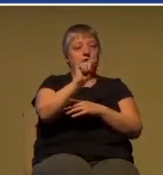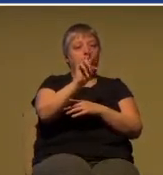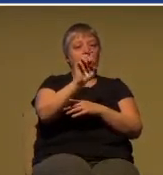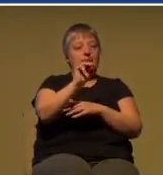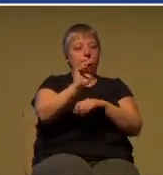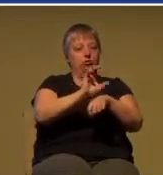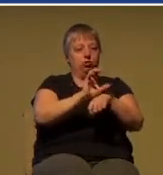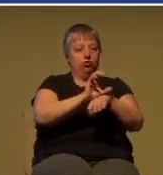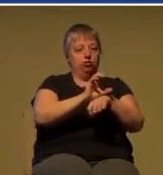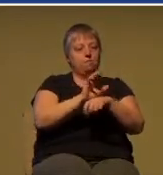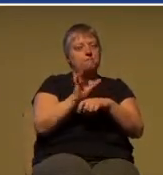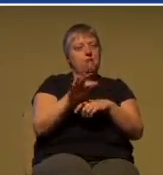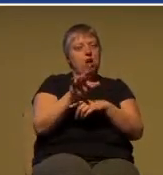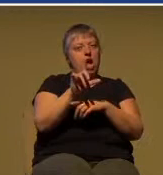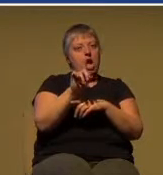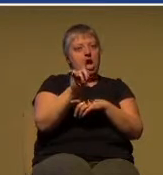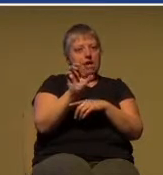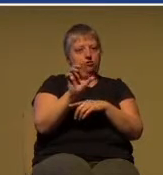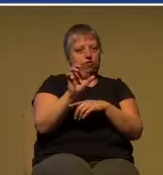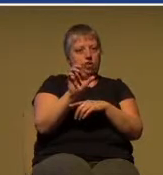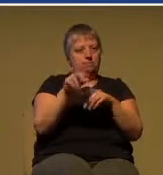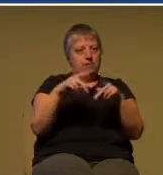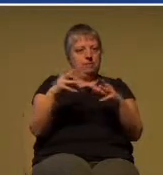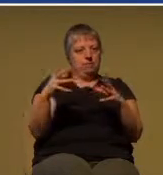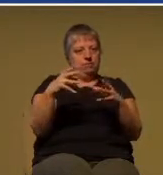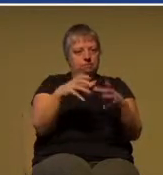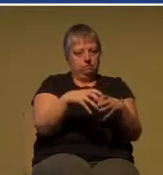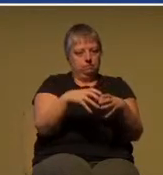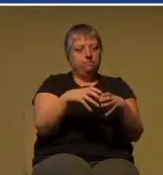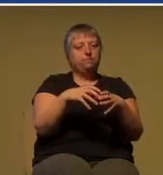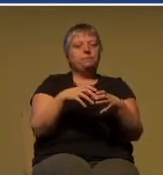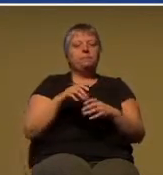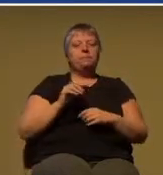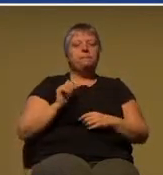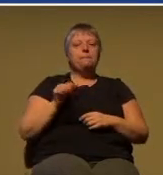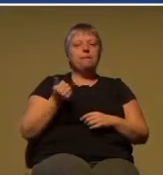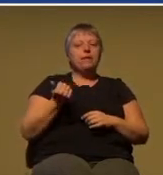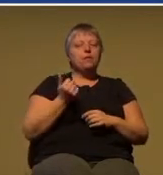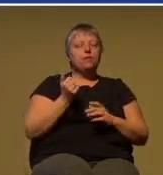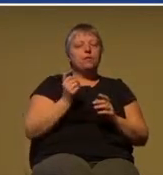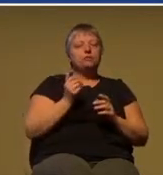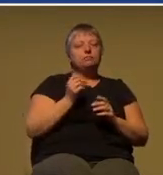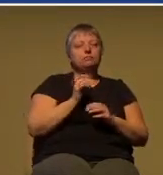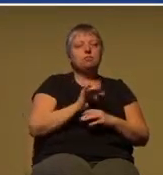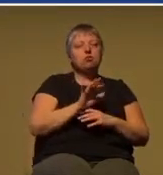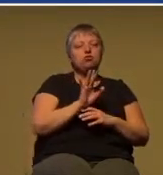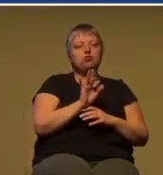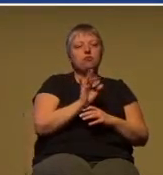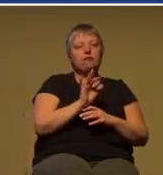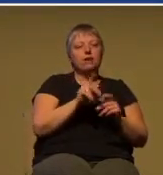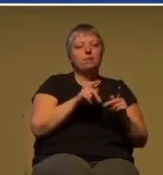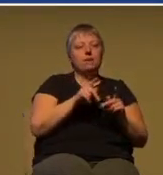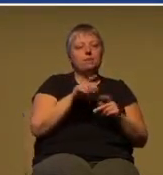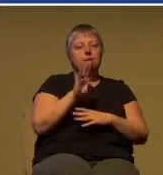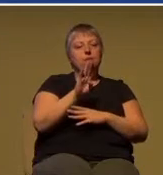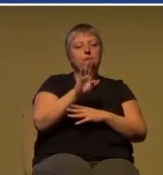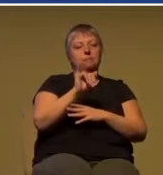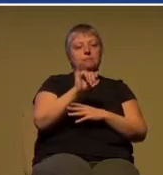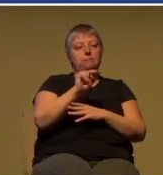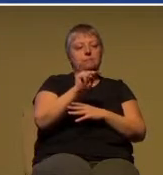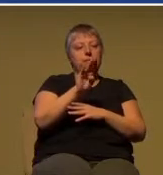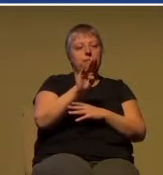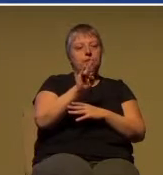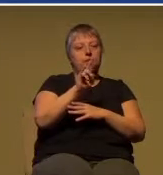for as small as 25 or so at a small Presbyterian church in Bimbrook, Ontario, just